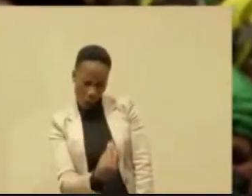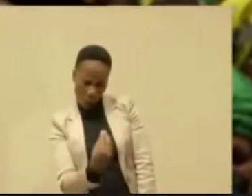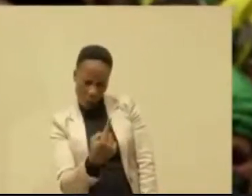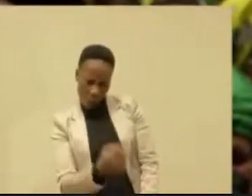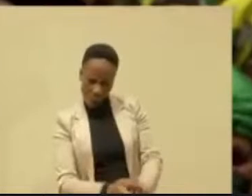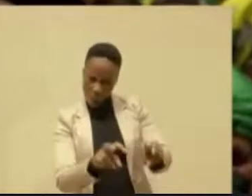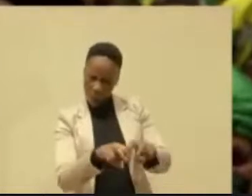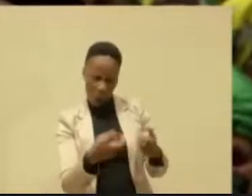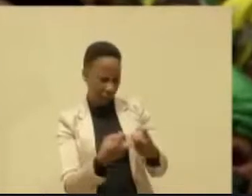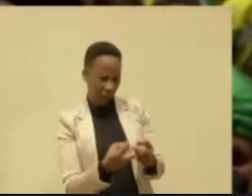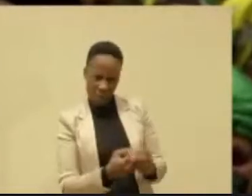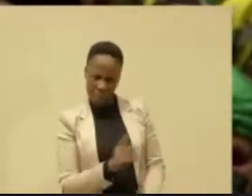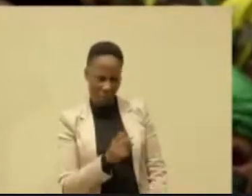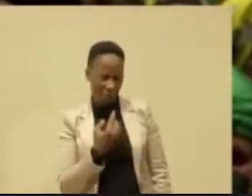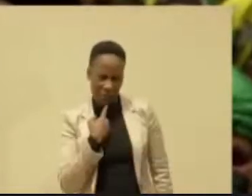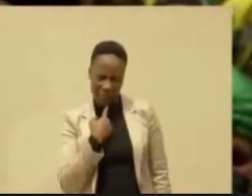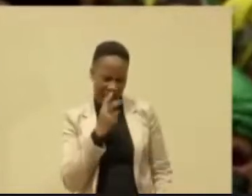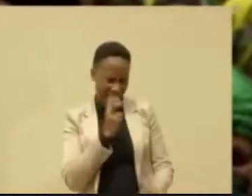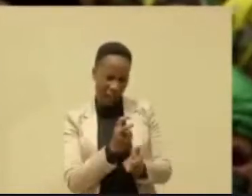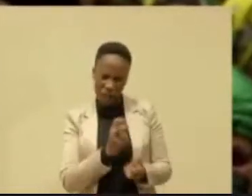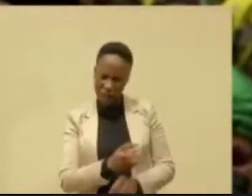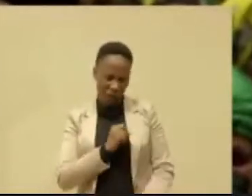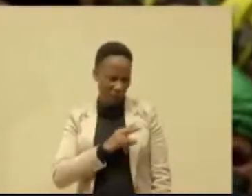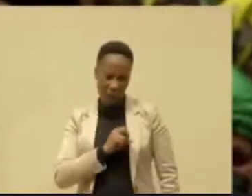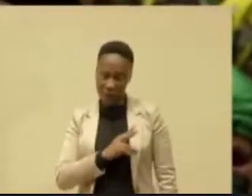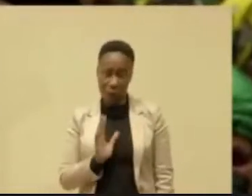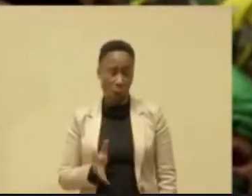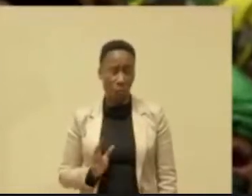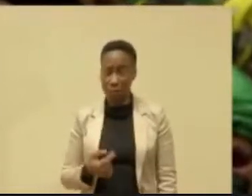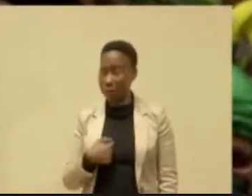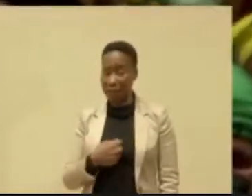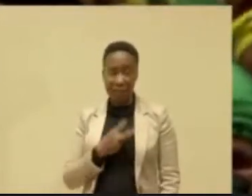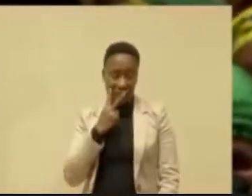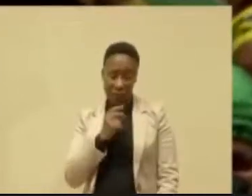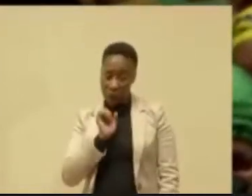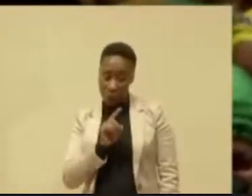it's tough it's painful so